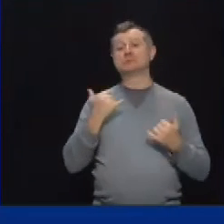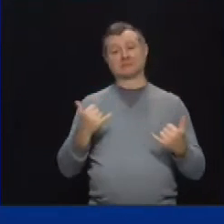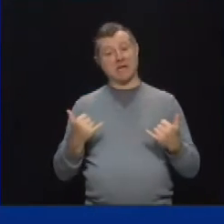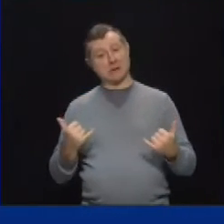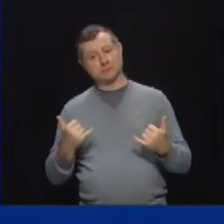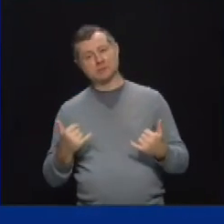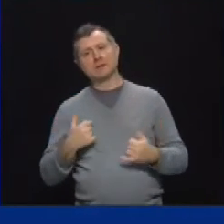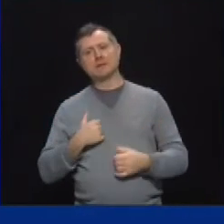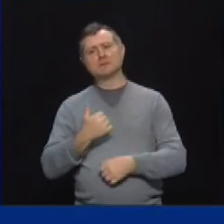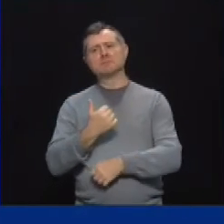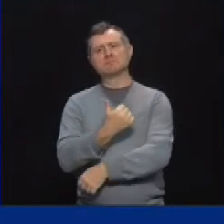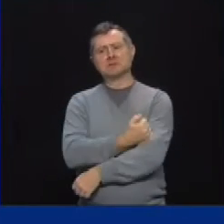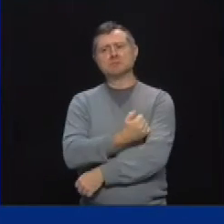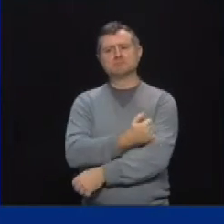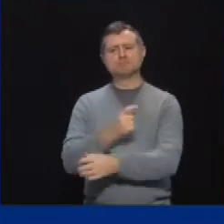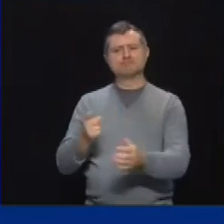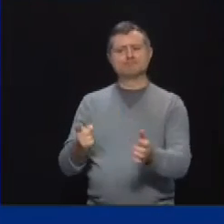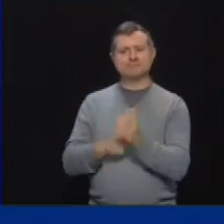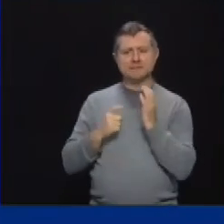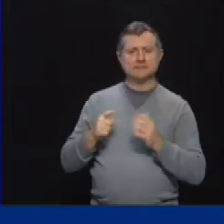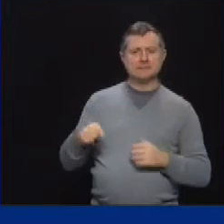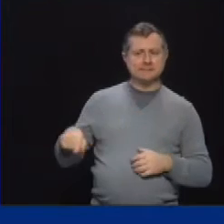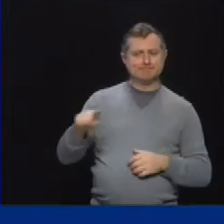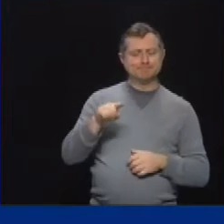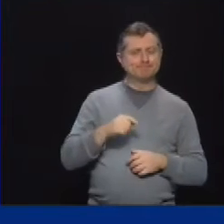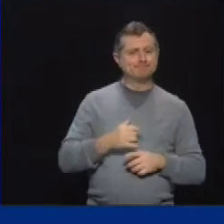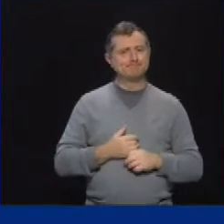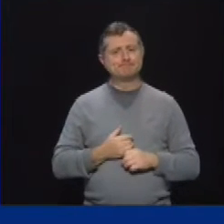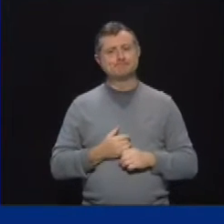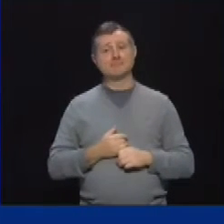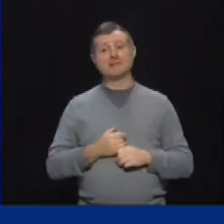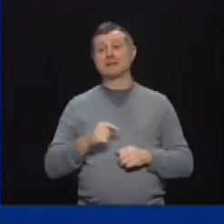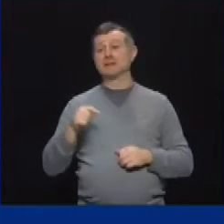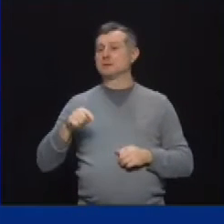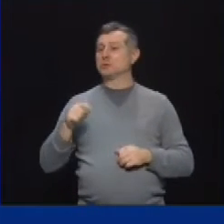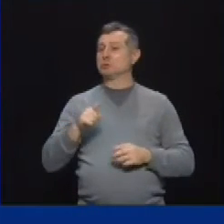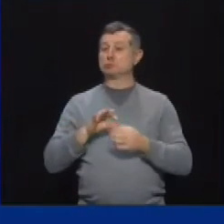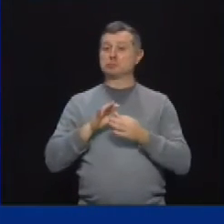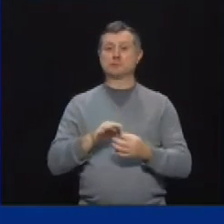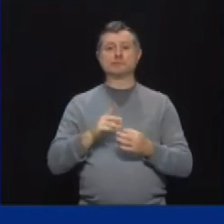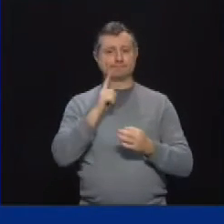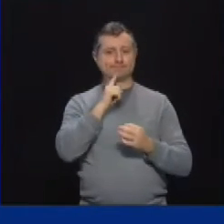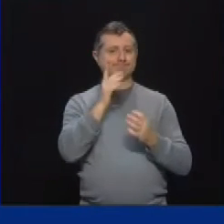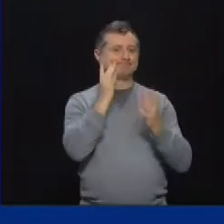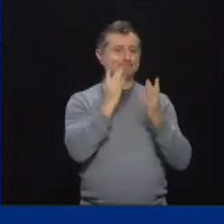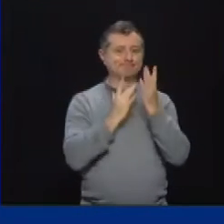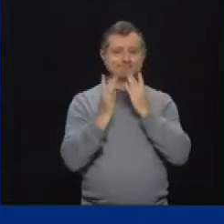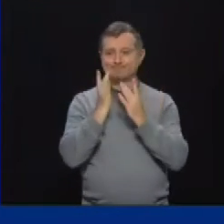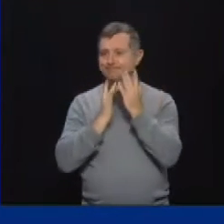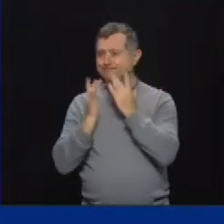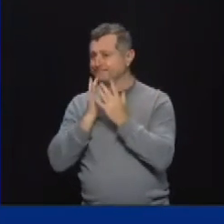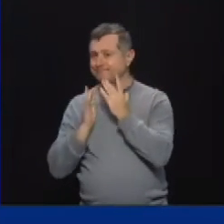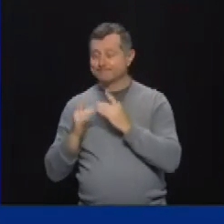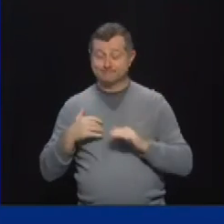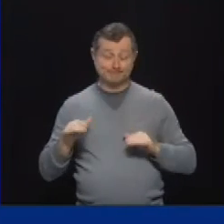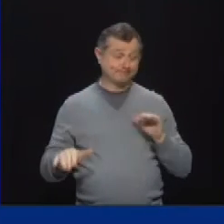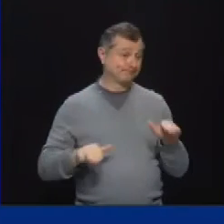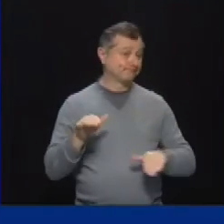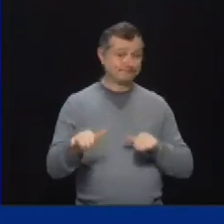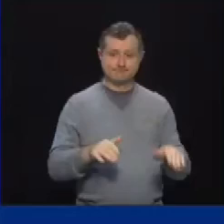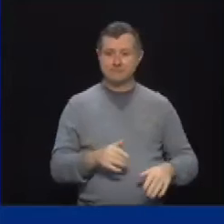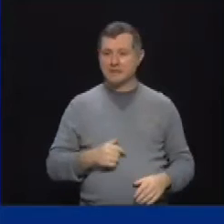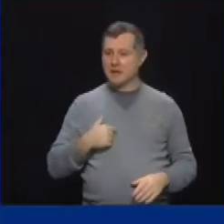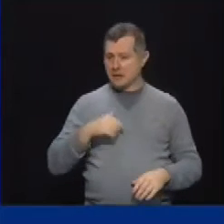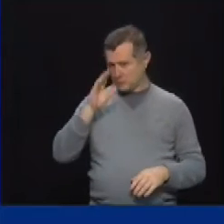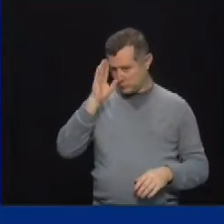vaccination mandates. And in terms of this shortage, and it is absolutely, we're gonna hit a crisis level with respect